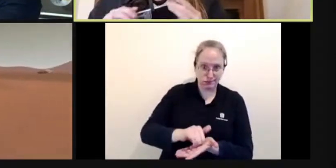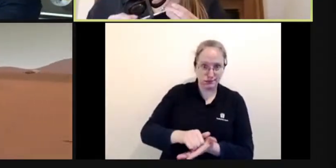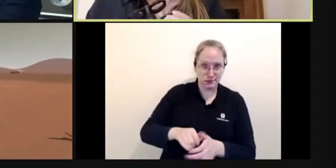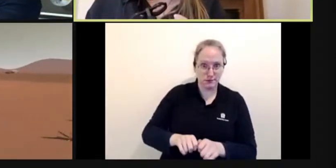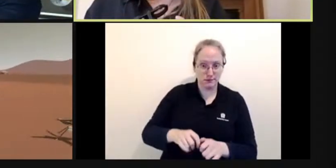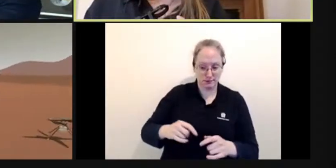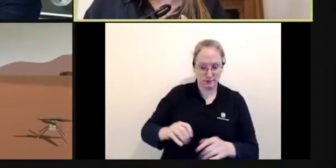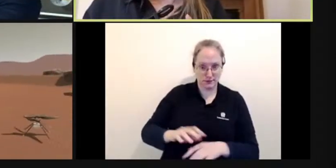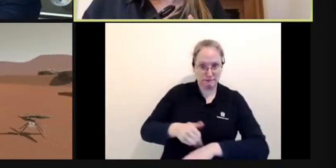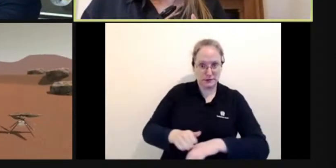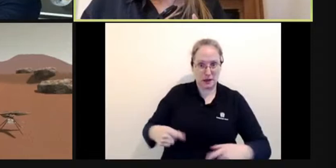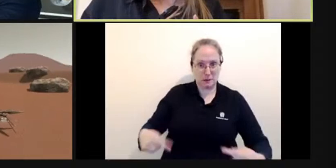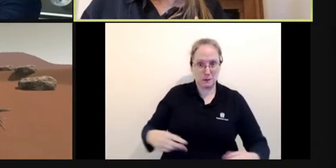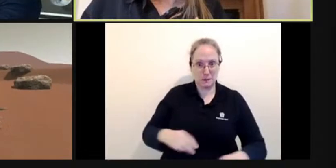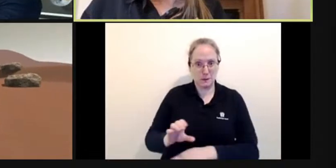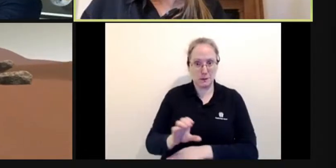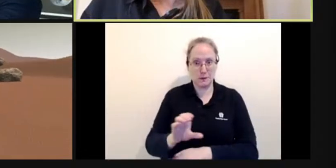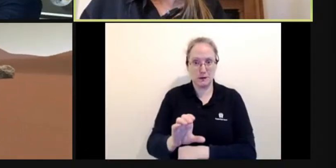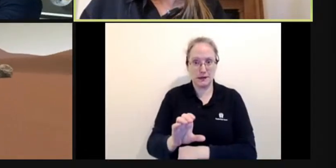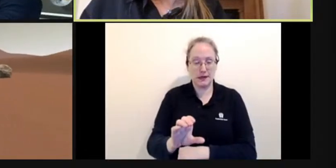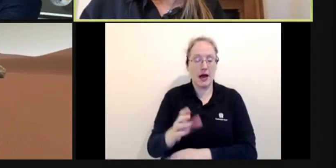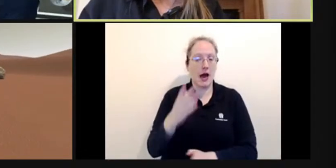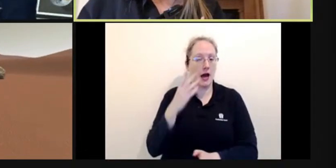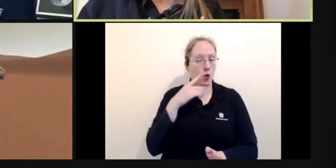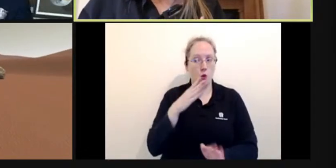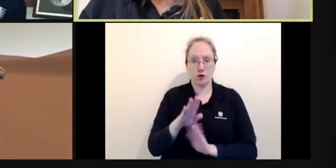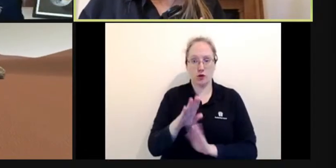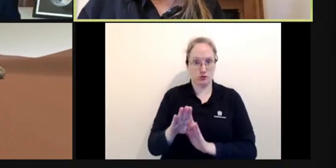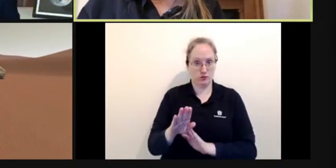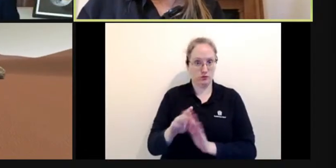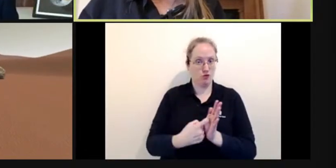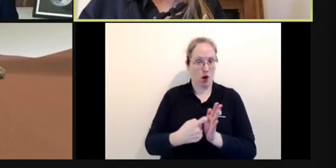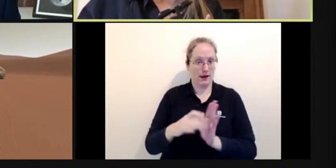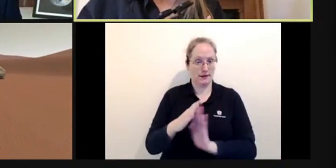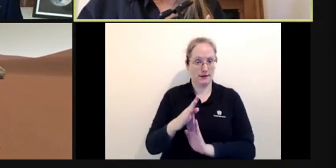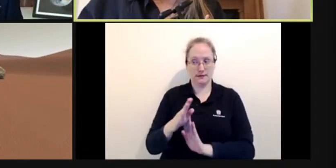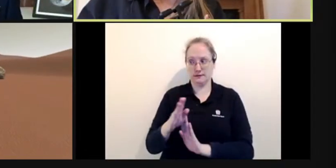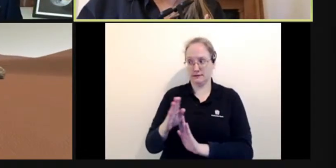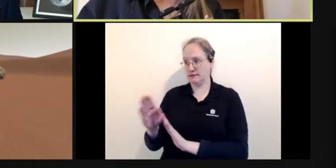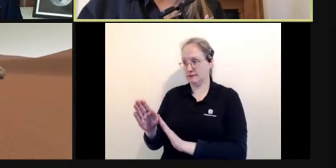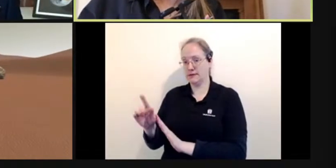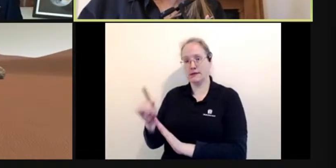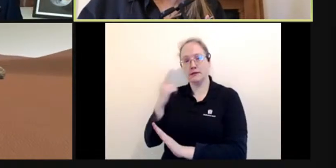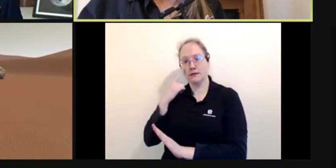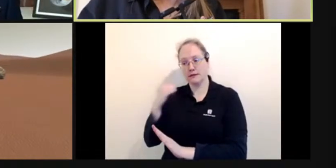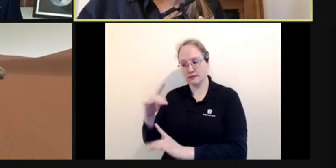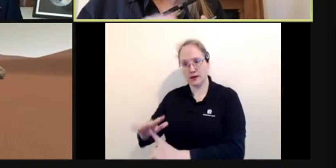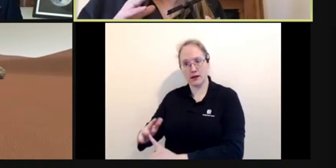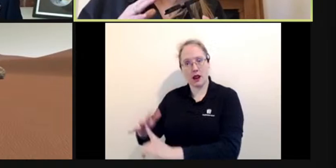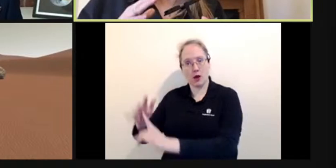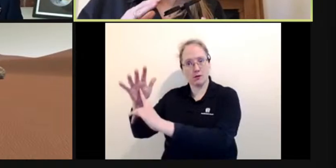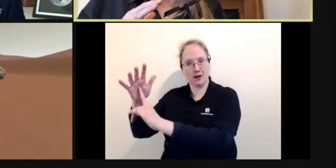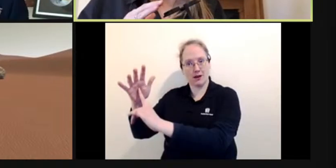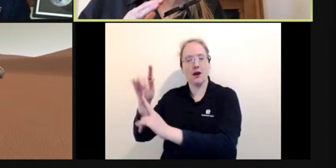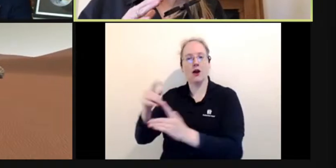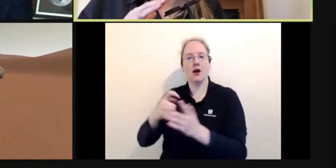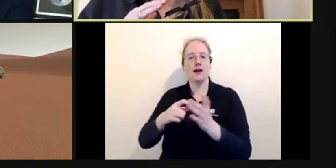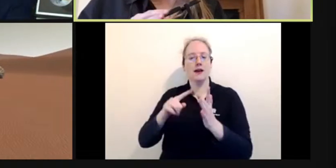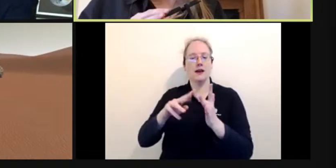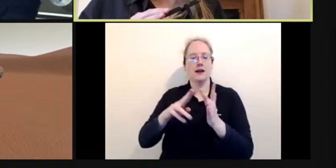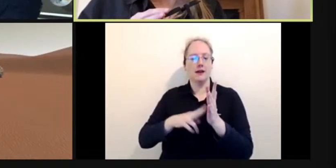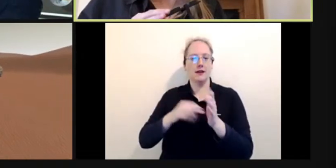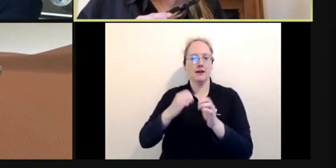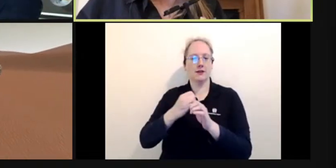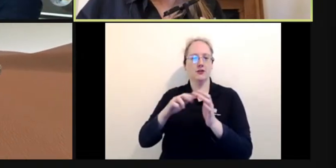see the Ingenuity copter. This is the first rotary-powered machine to ever go to